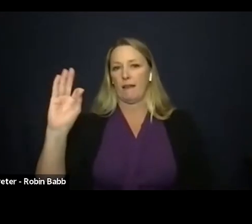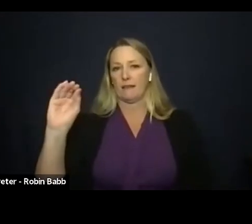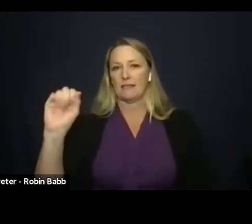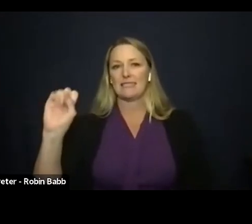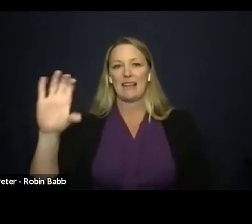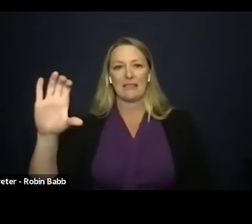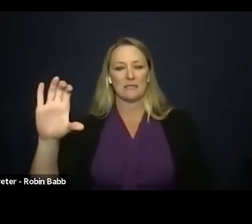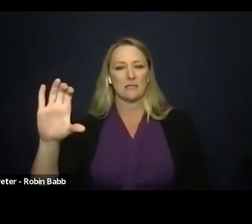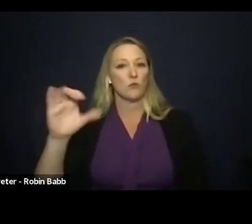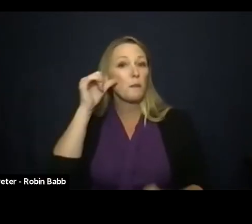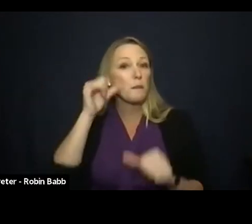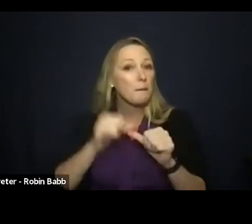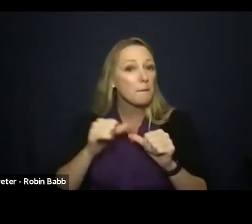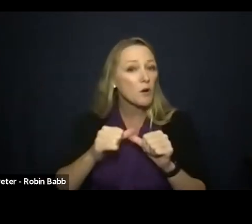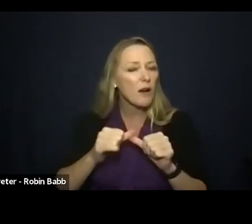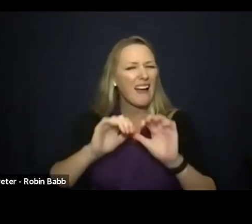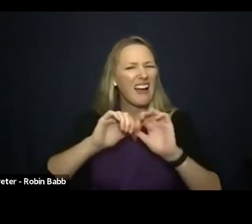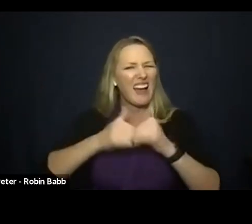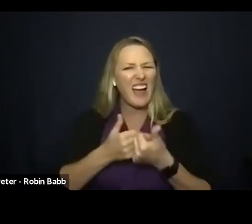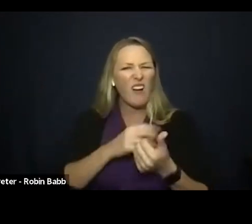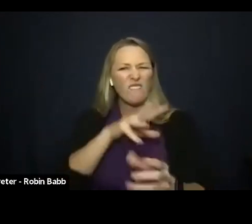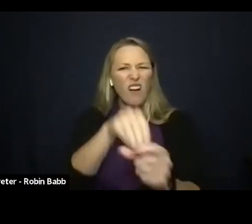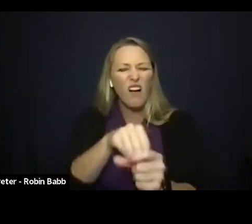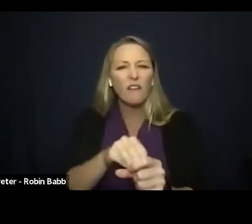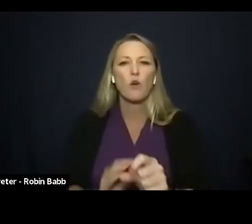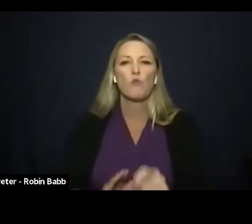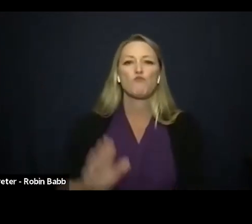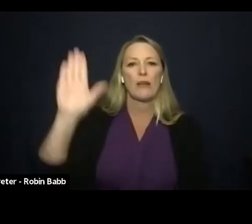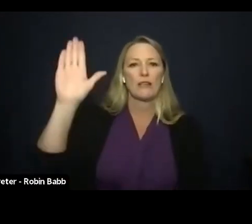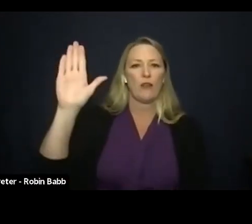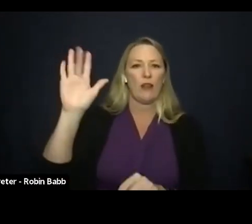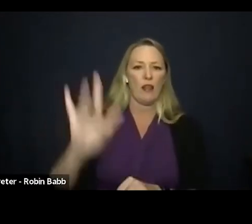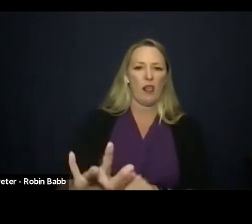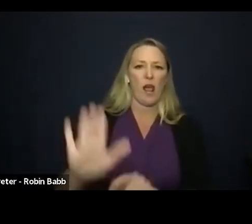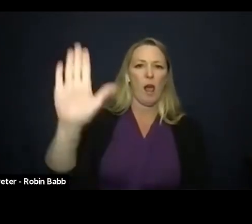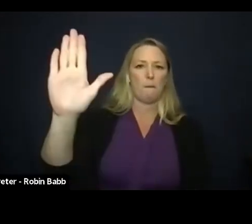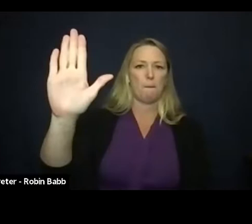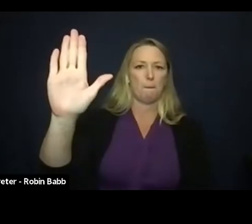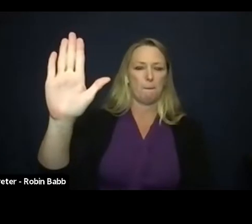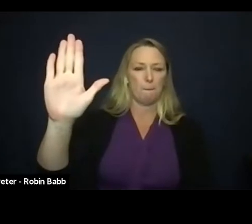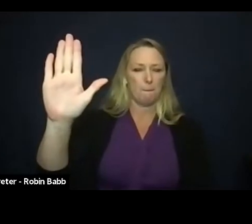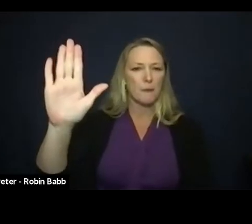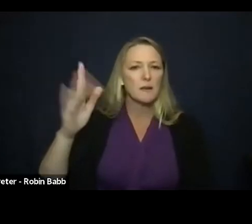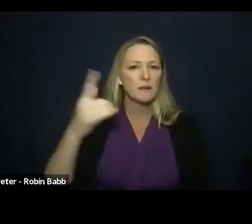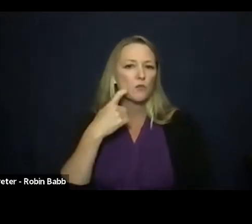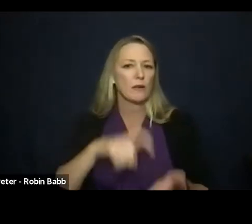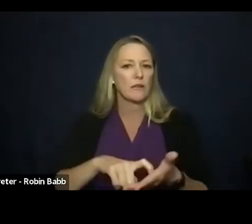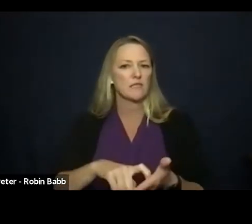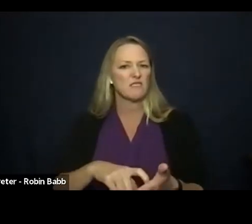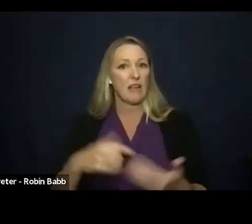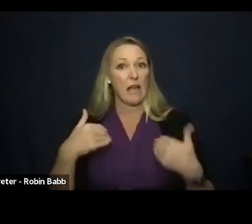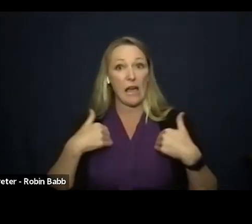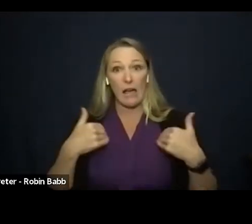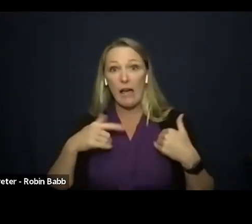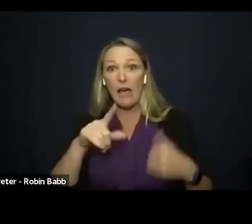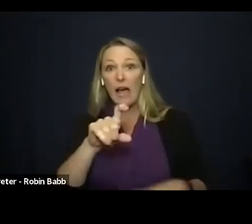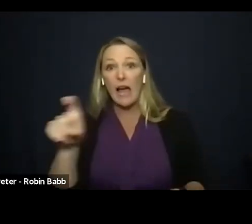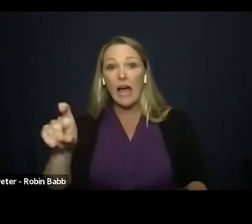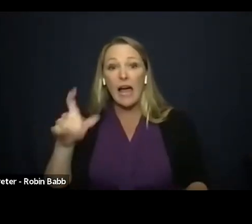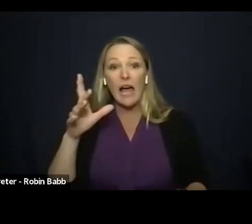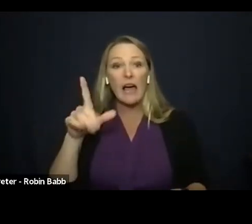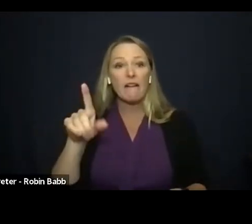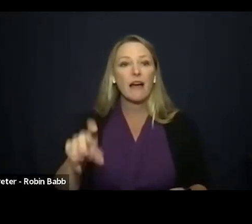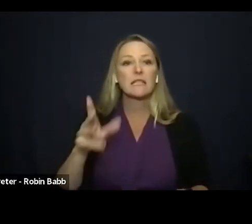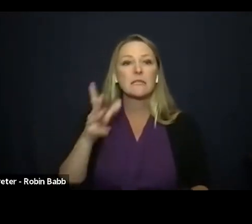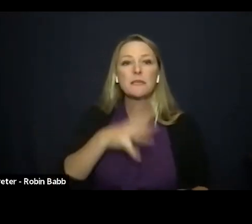protocol and raise your hand on zoom to be recognized miss trujillo do we have any public comments on items